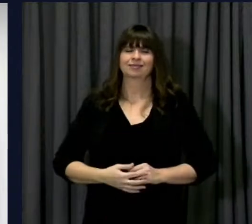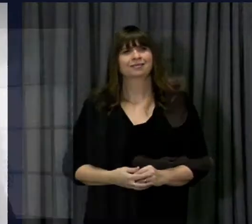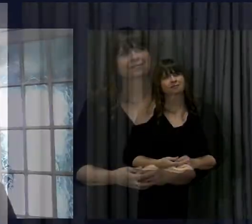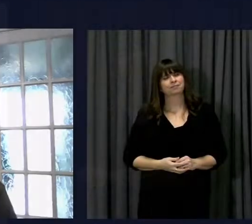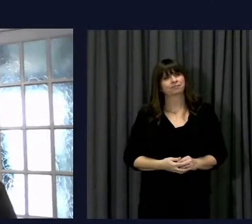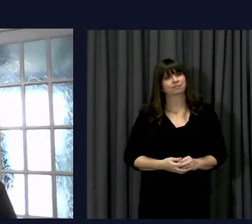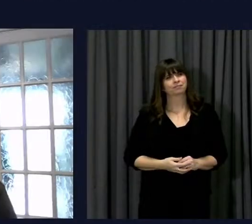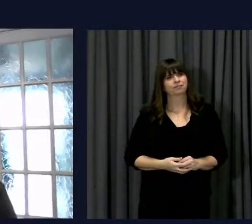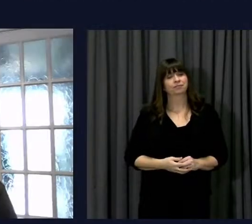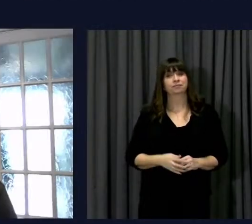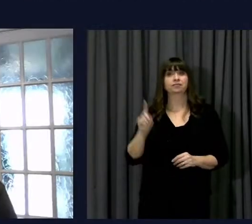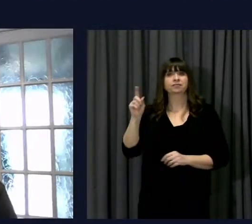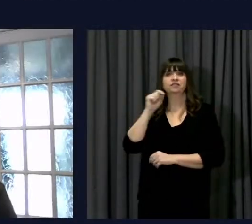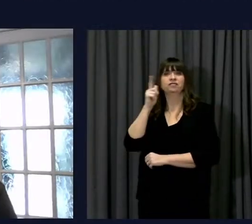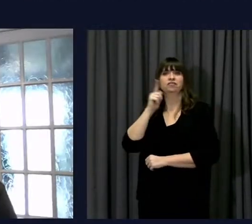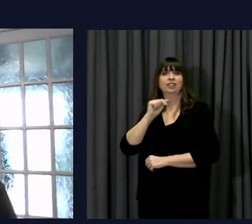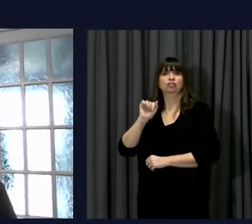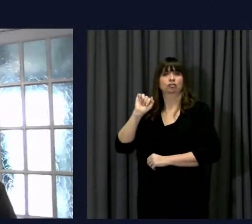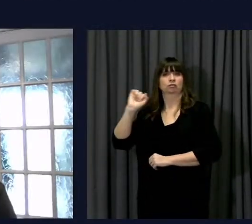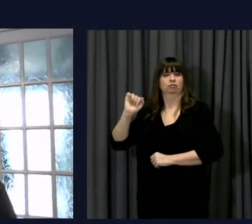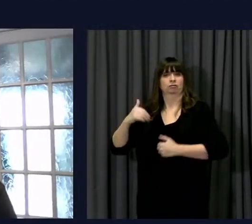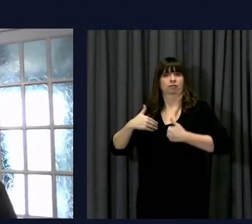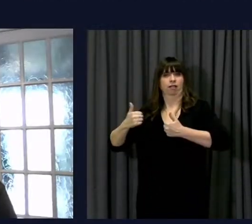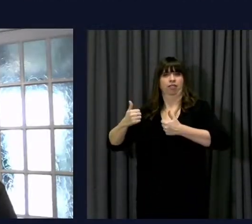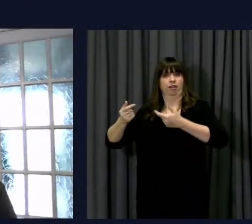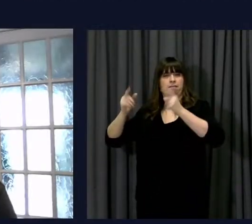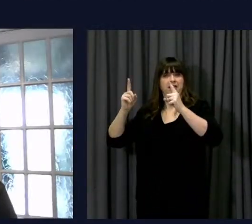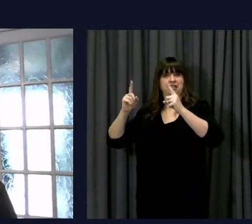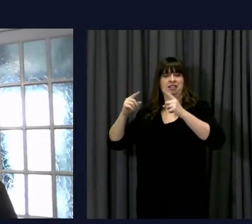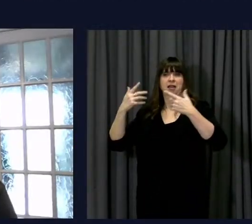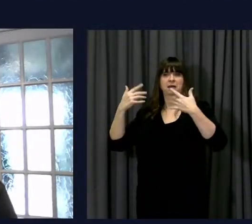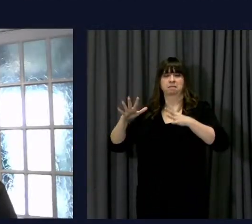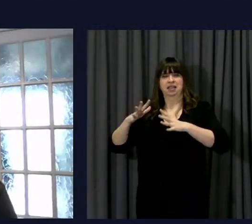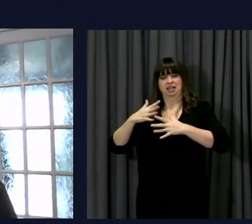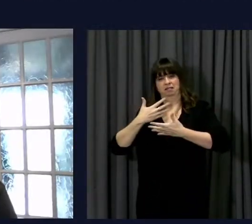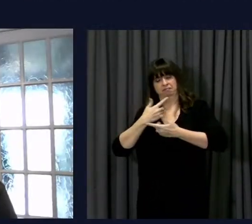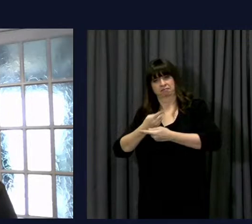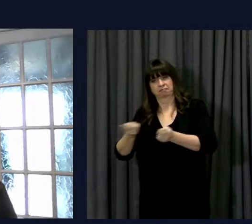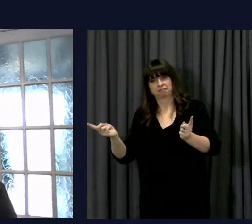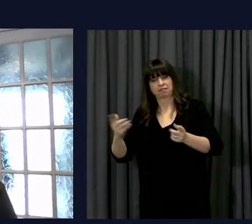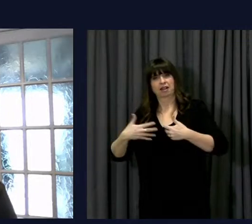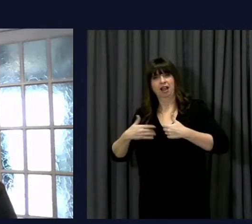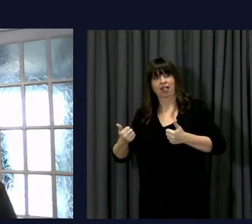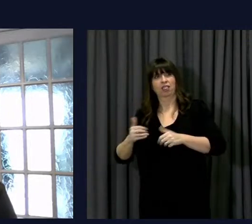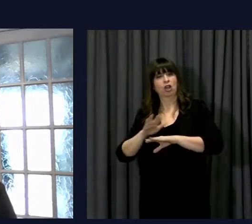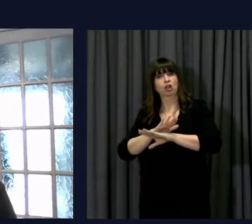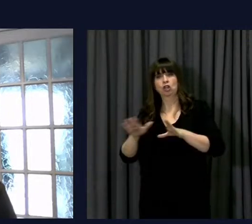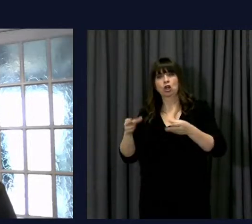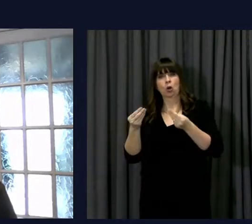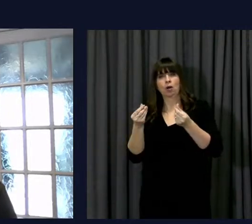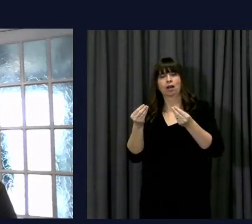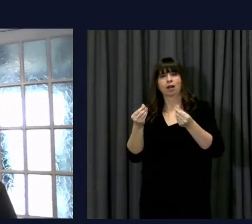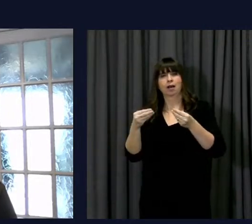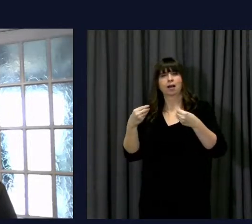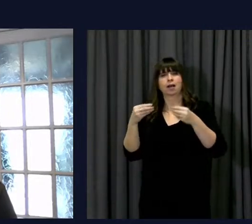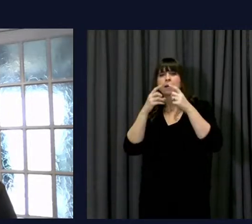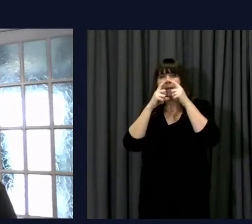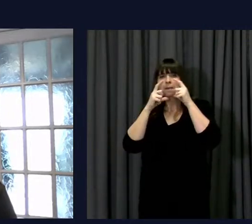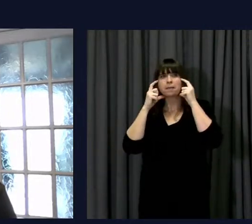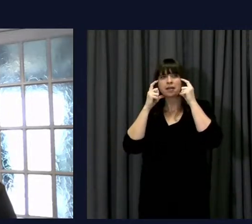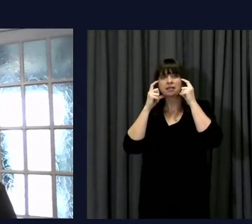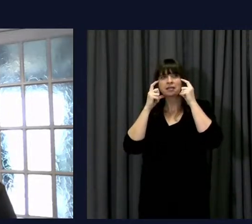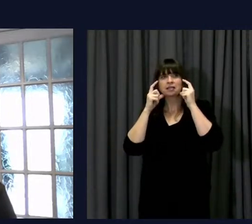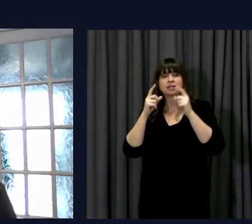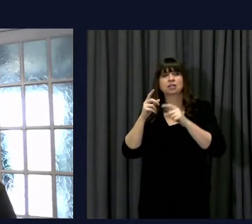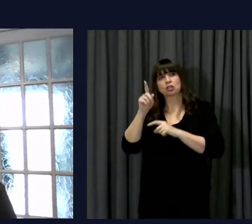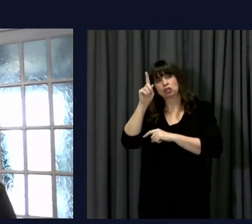And the French Health Minister has said the recommendation that I make to the French people is to no longer use fabric masks, as that country then follows Germany